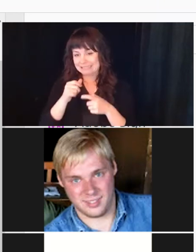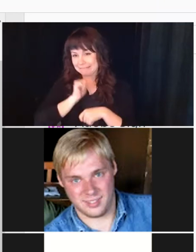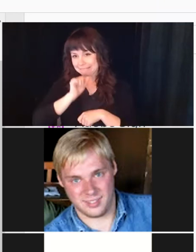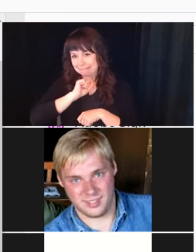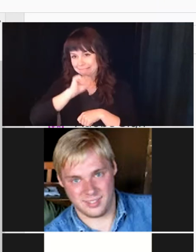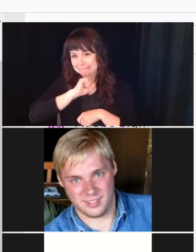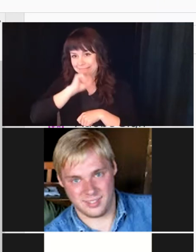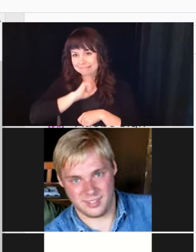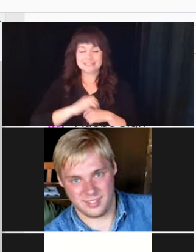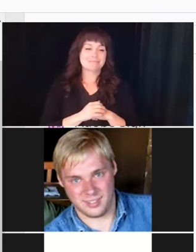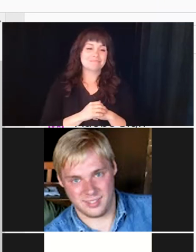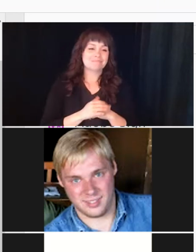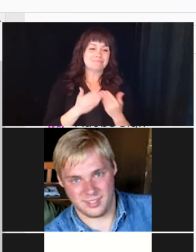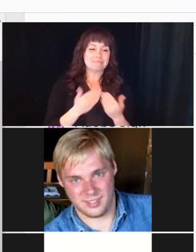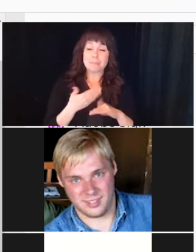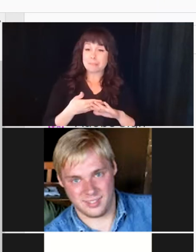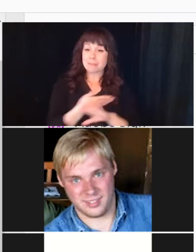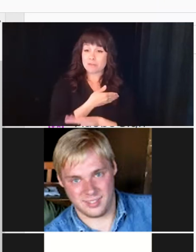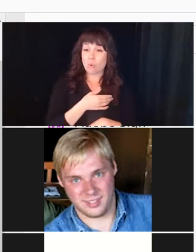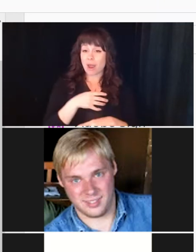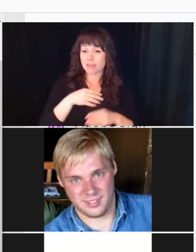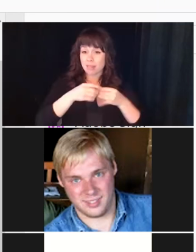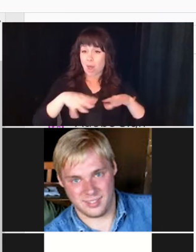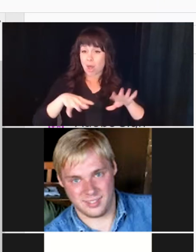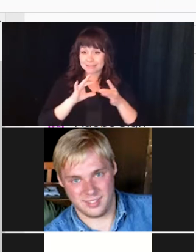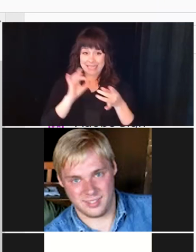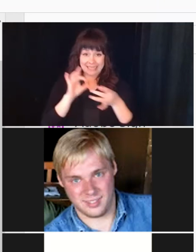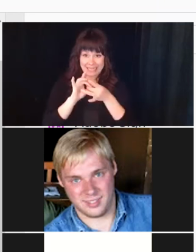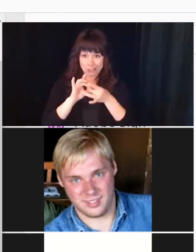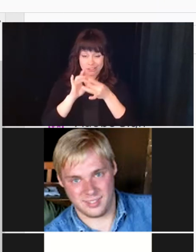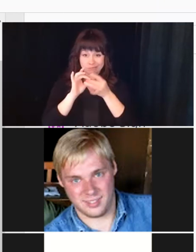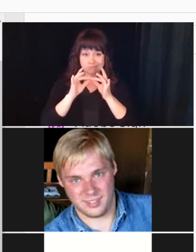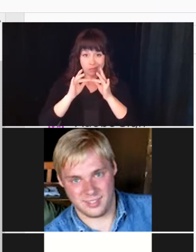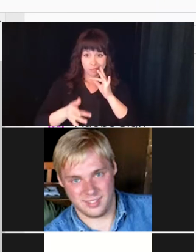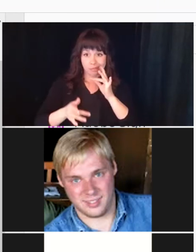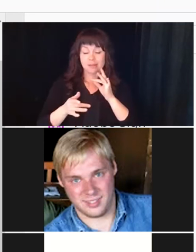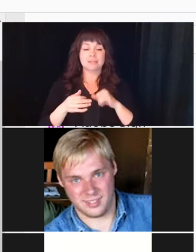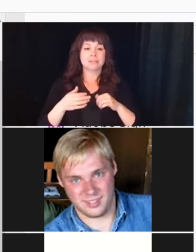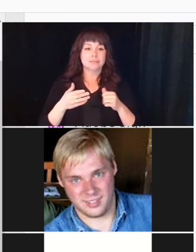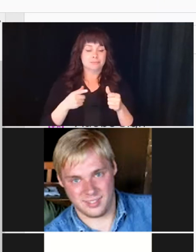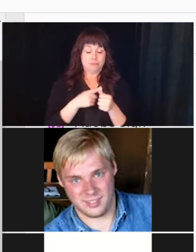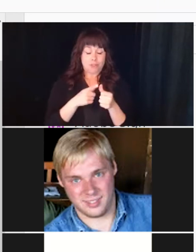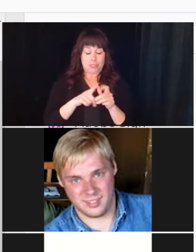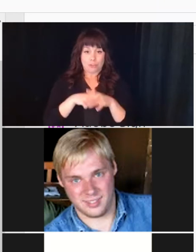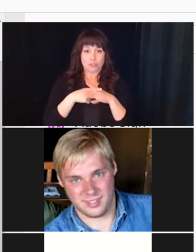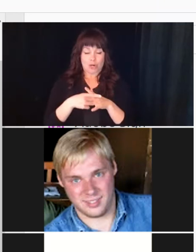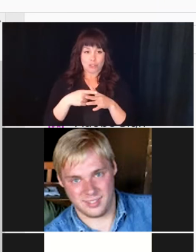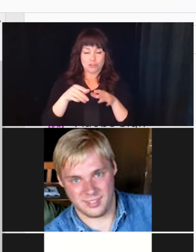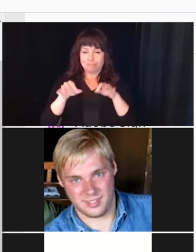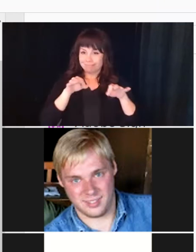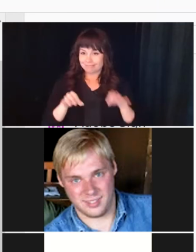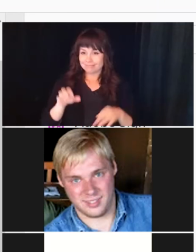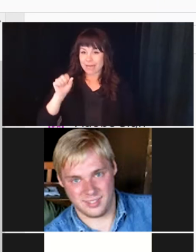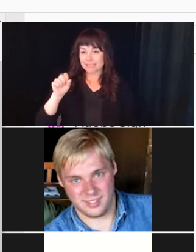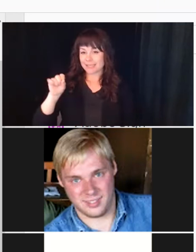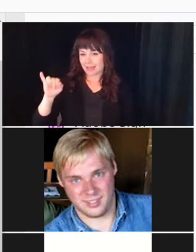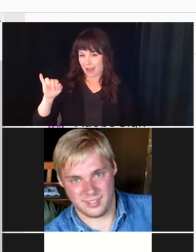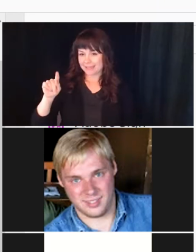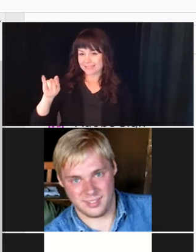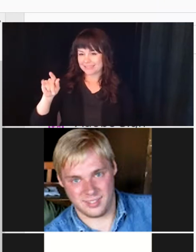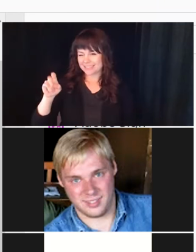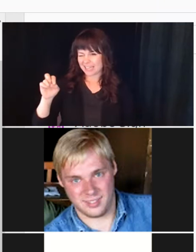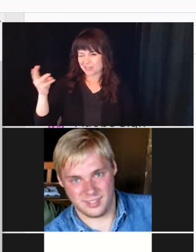again, we were going to start talking about Title 16 or SSI, and what I was saying was that the only similarity between the two programs